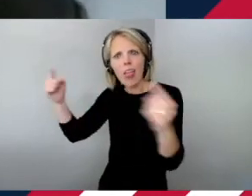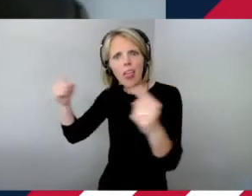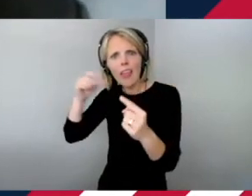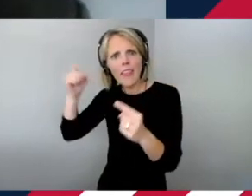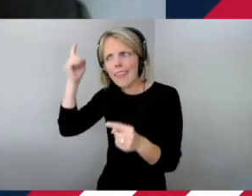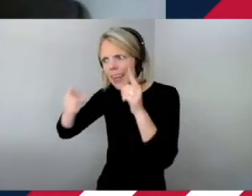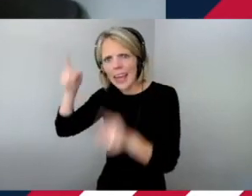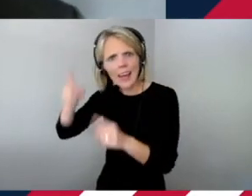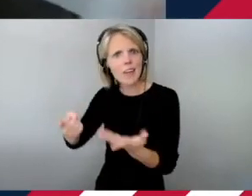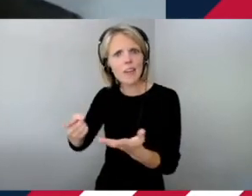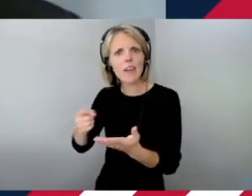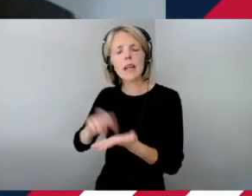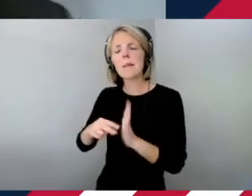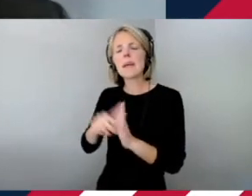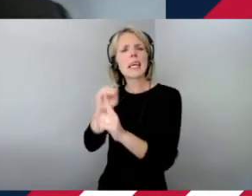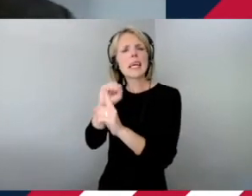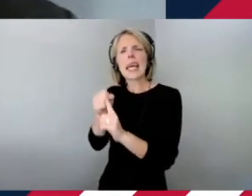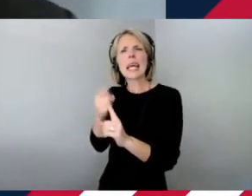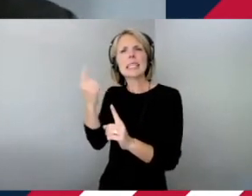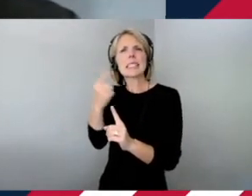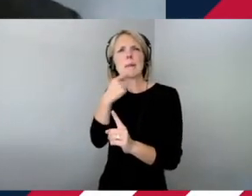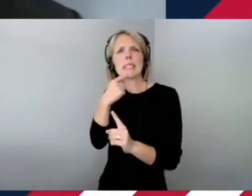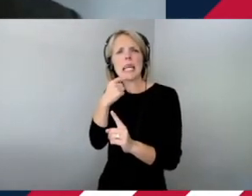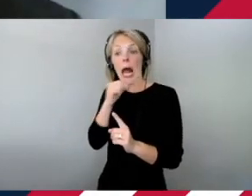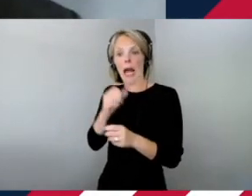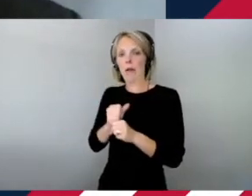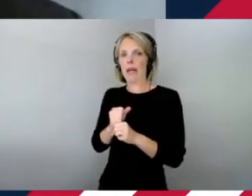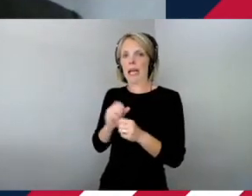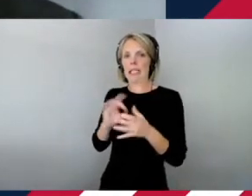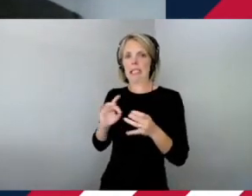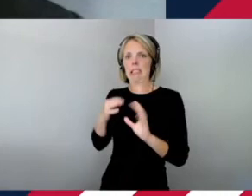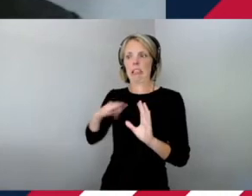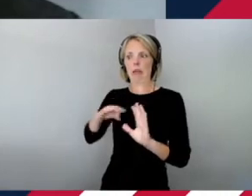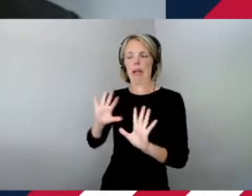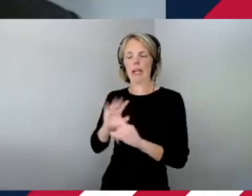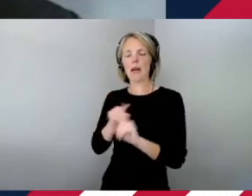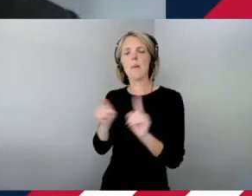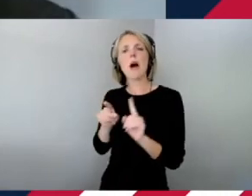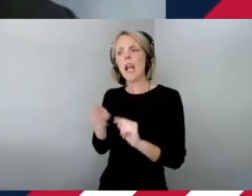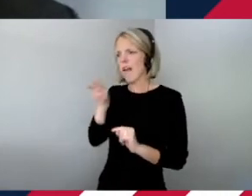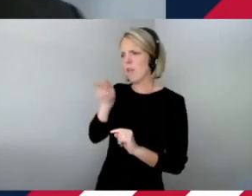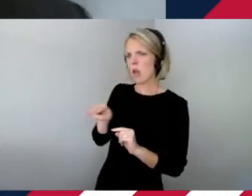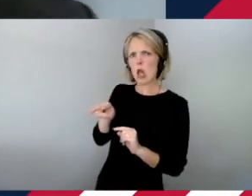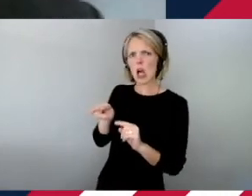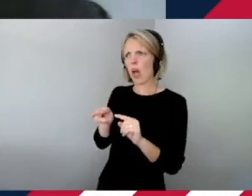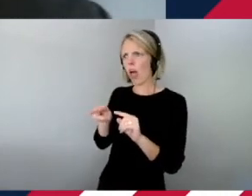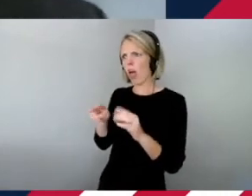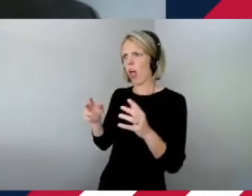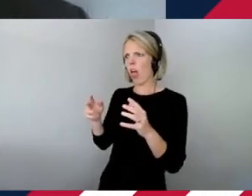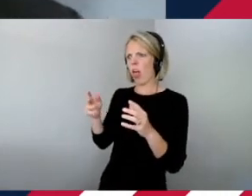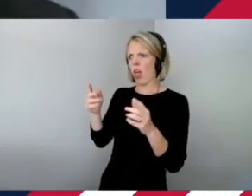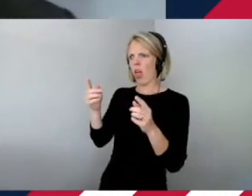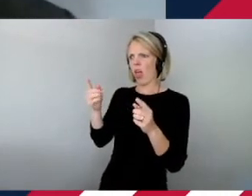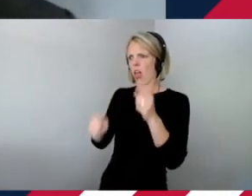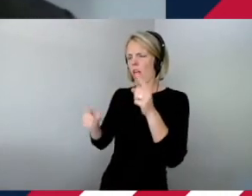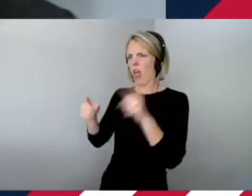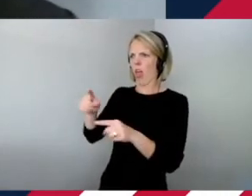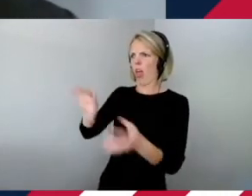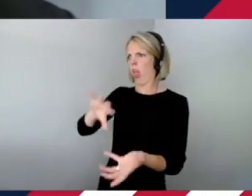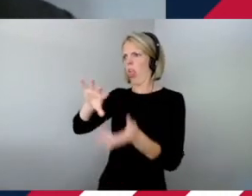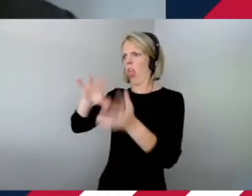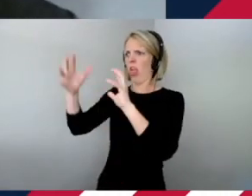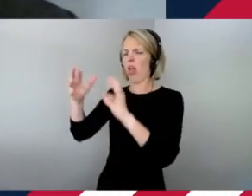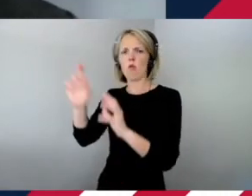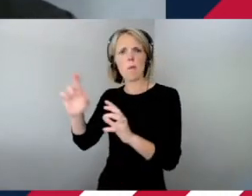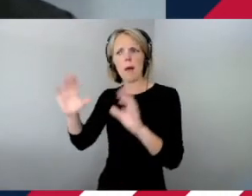case that somebody said, I don't get credit for this. When you look at the bumbling and fumbling going on in the Republican caucus in the